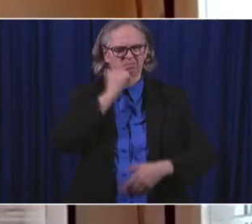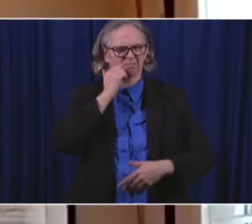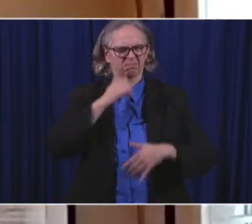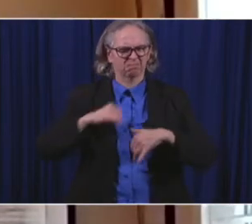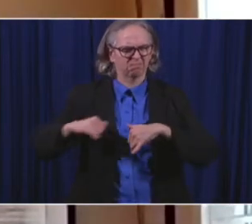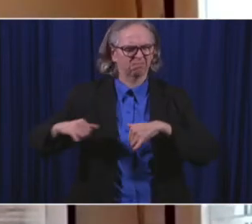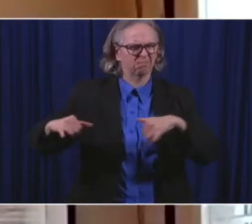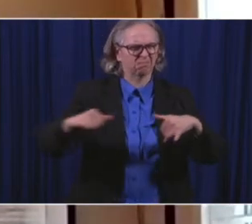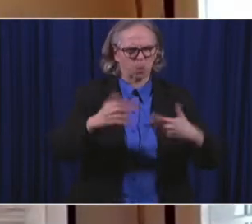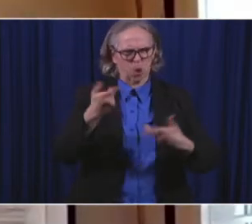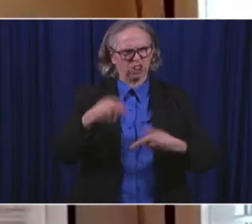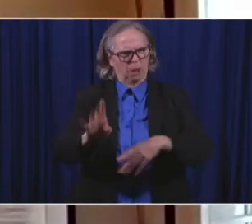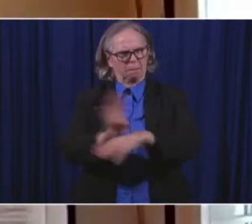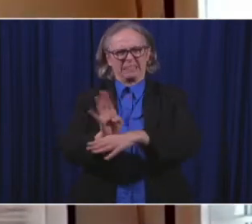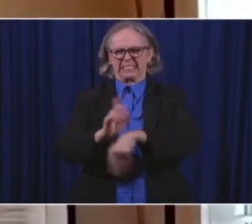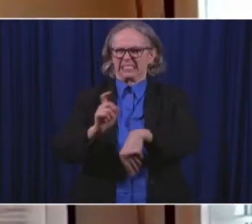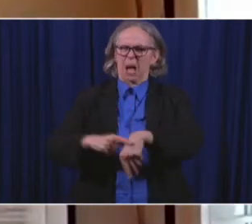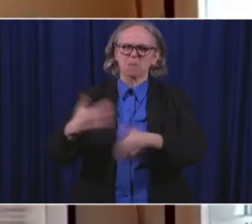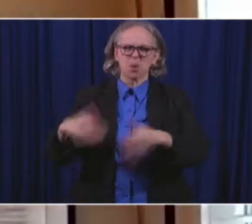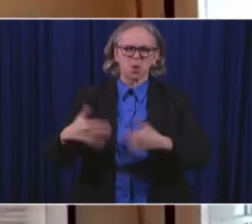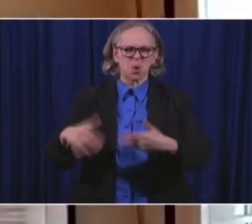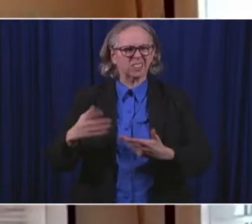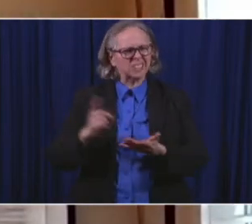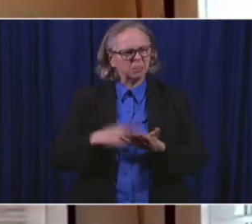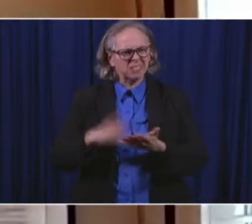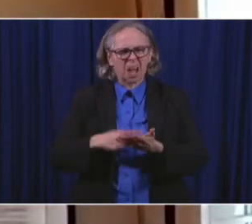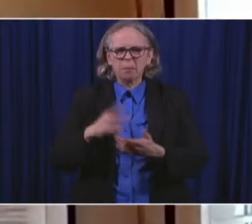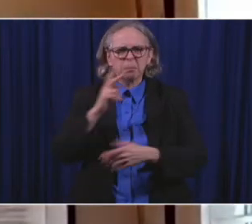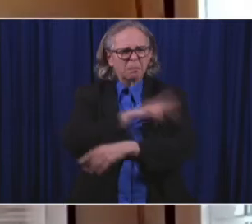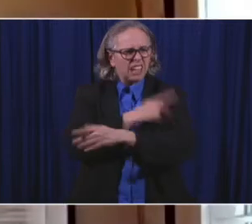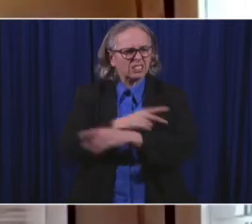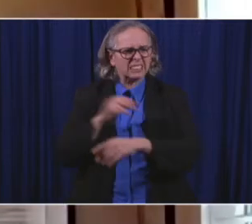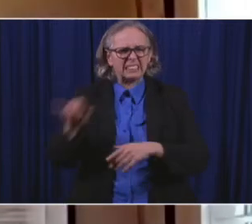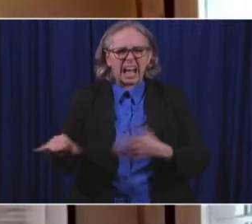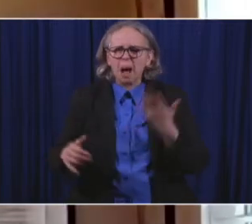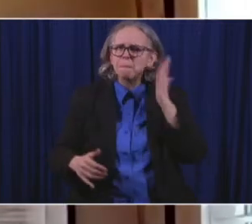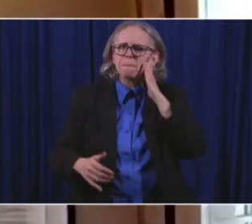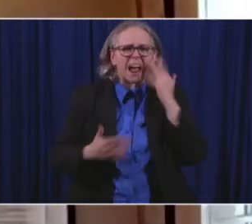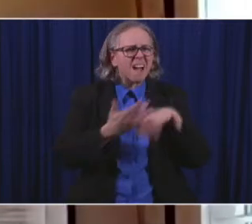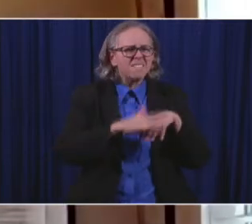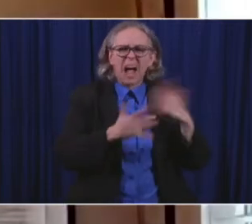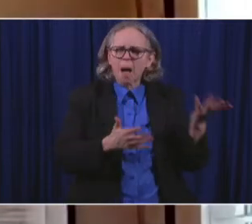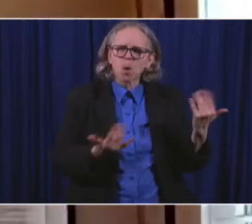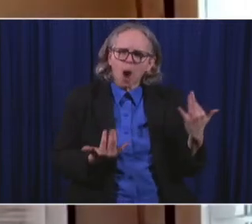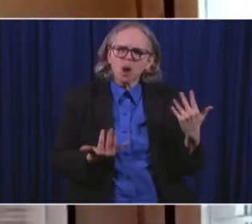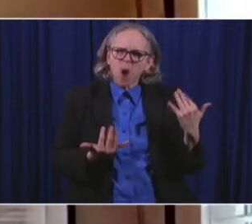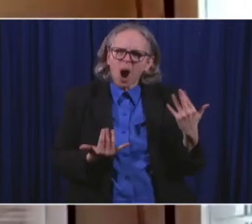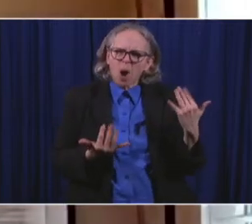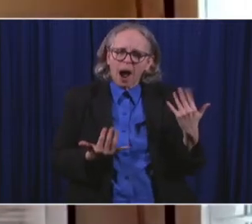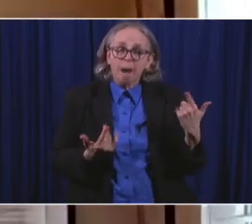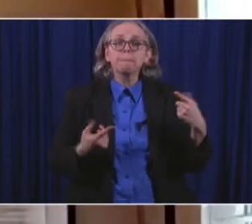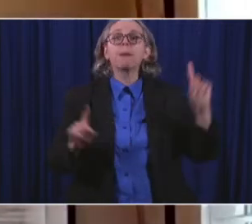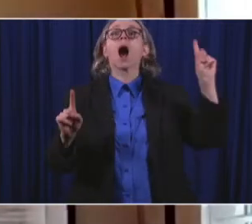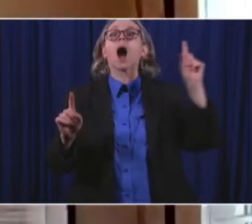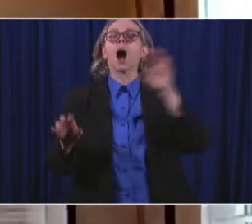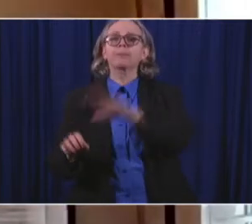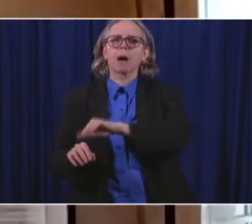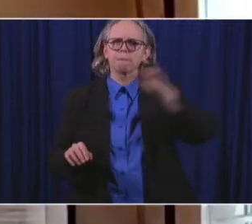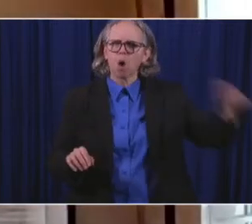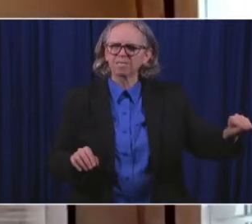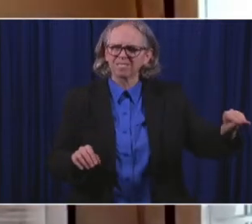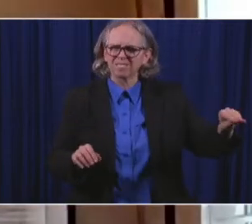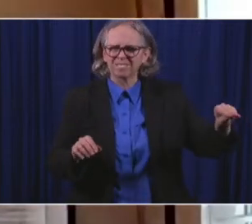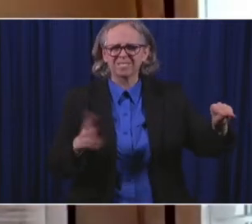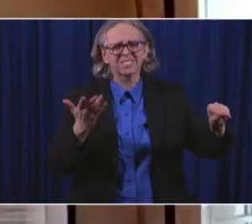of time where they're preparing a bed, where a bed may not be immediately available, and the care has to be delivered in the